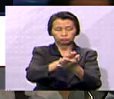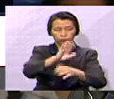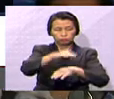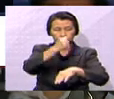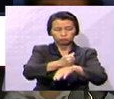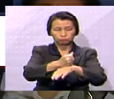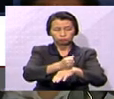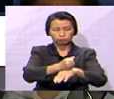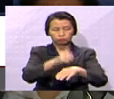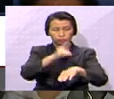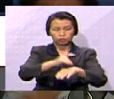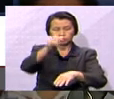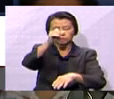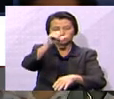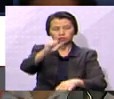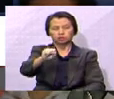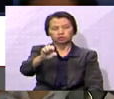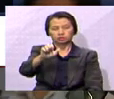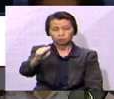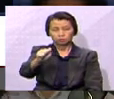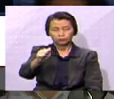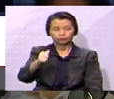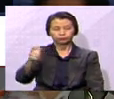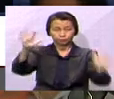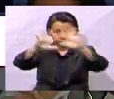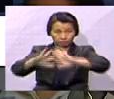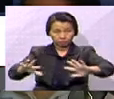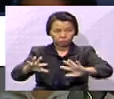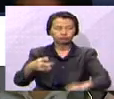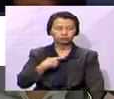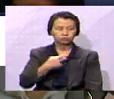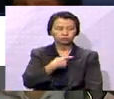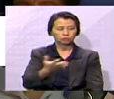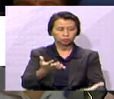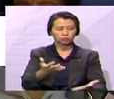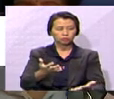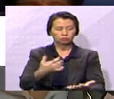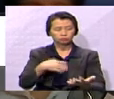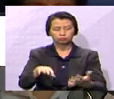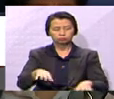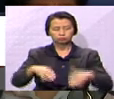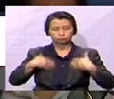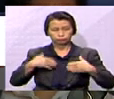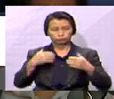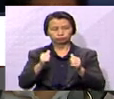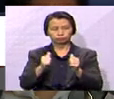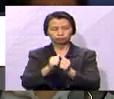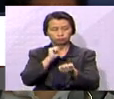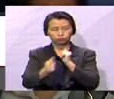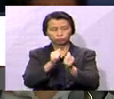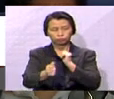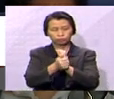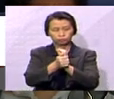in Southeast Asia. The academy will greatly enhance the sporting